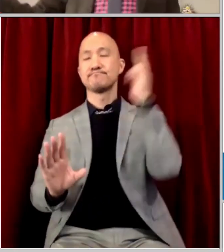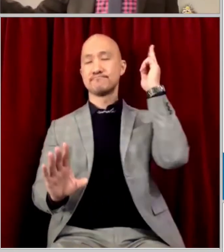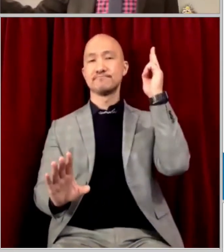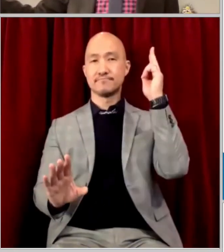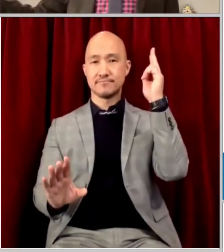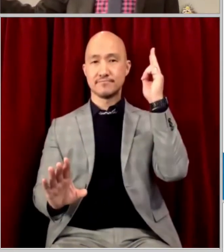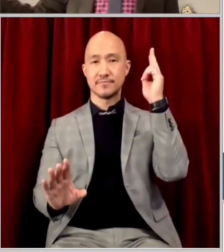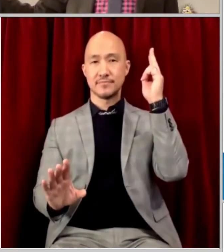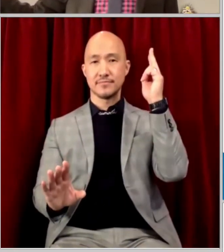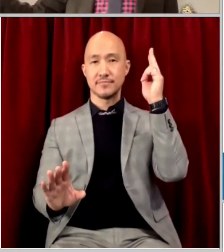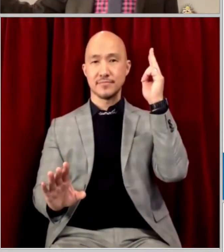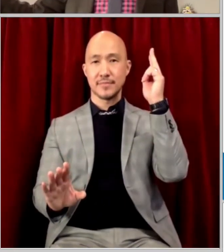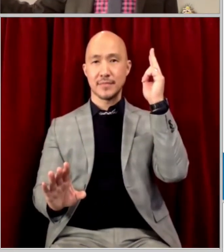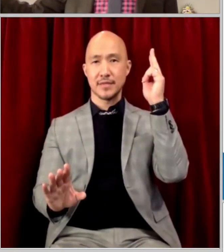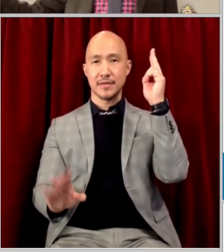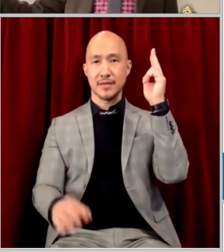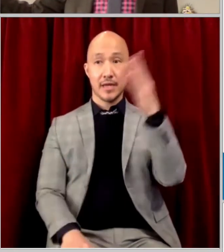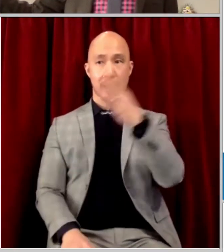was silent.